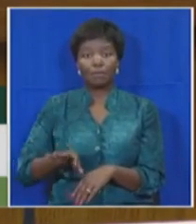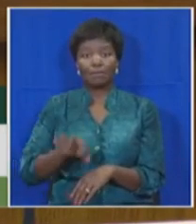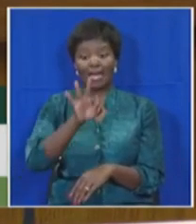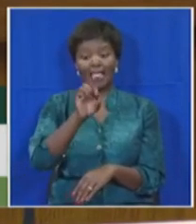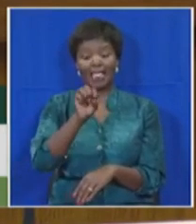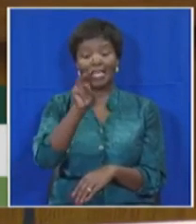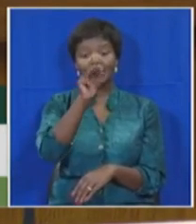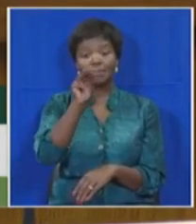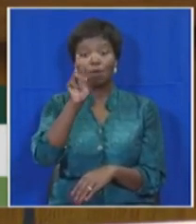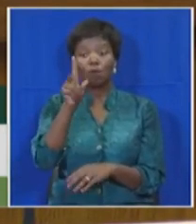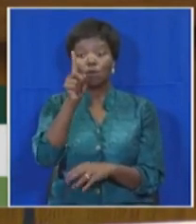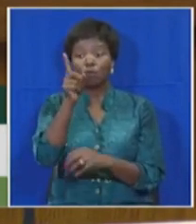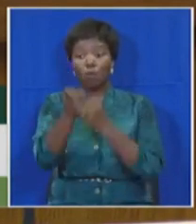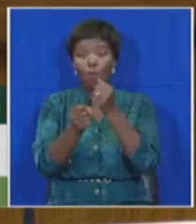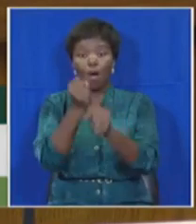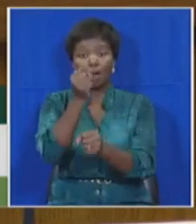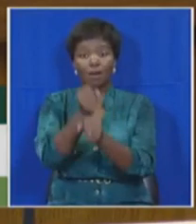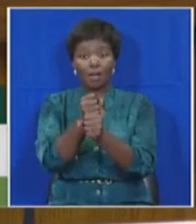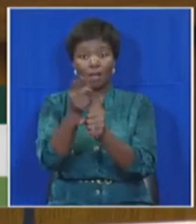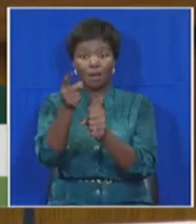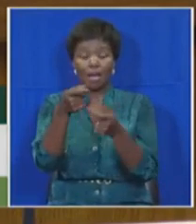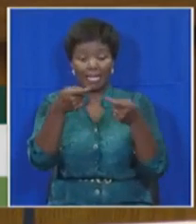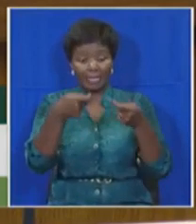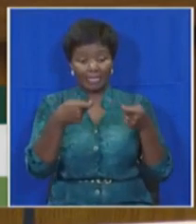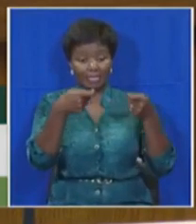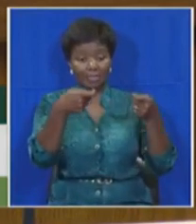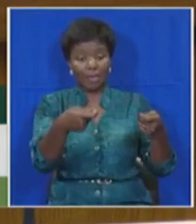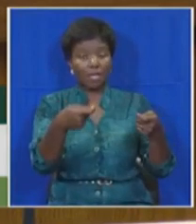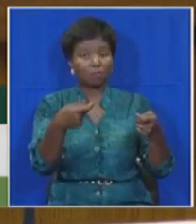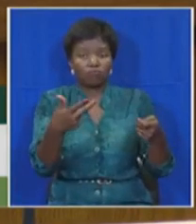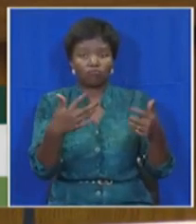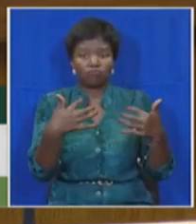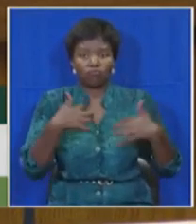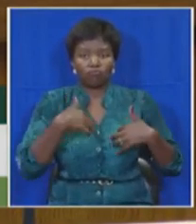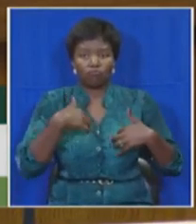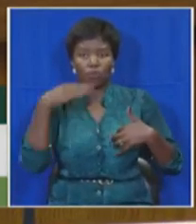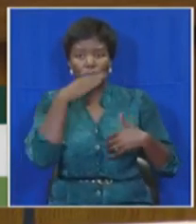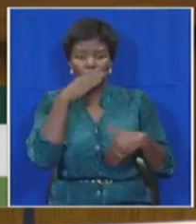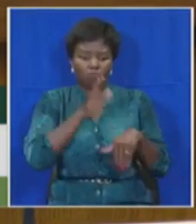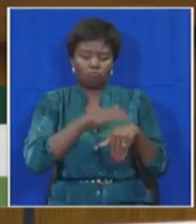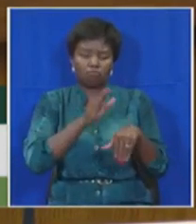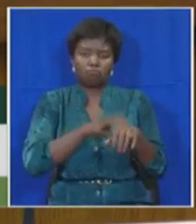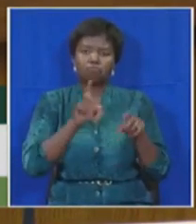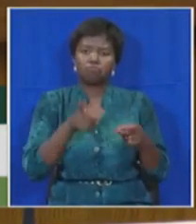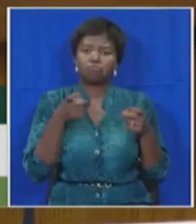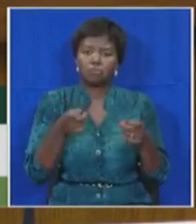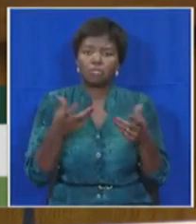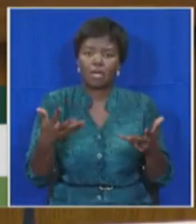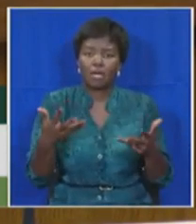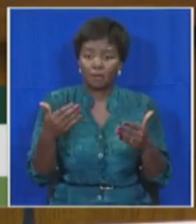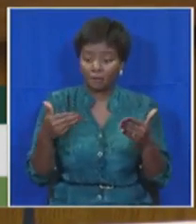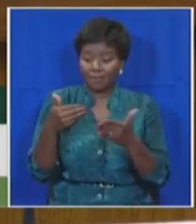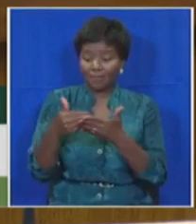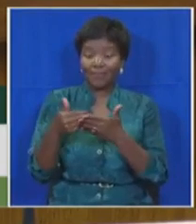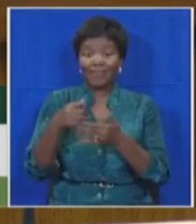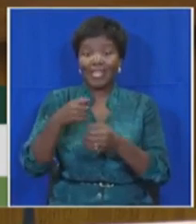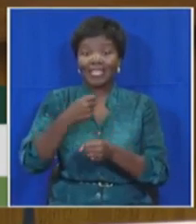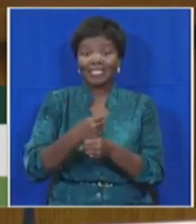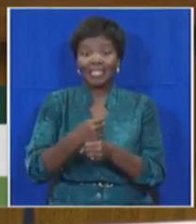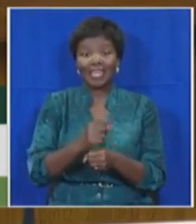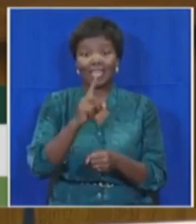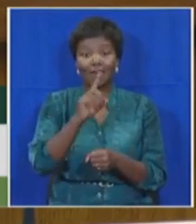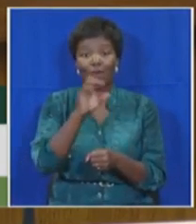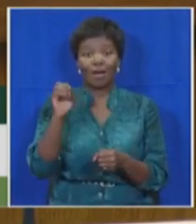discretionary slush fund to spend without fear of consequence. In the first 100 days of government, the DA's